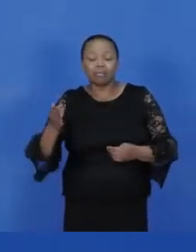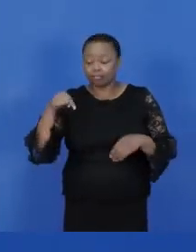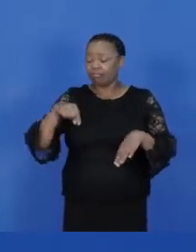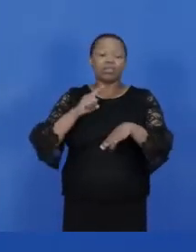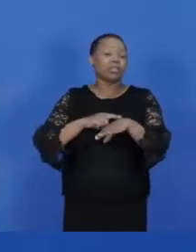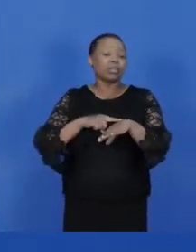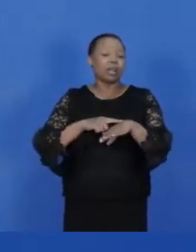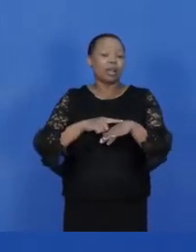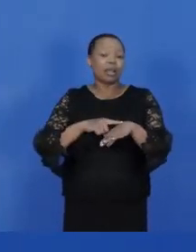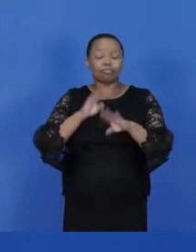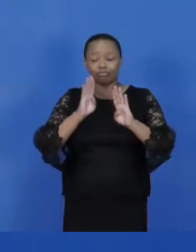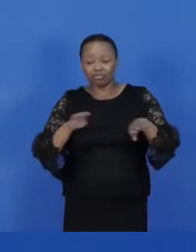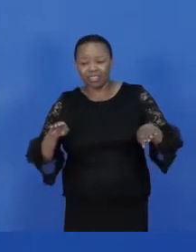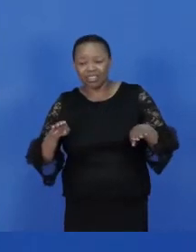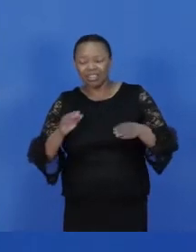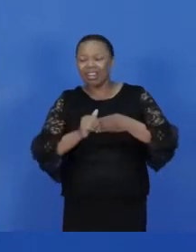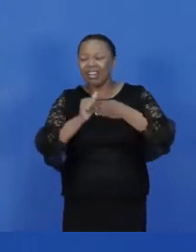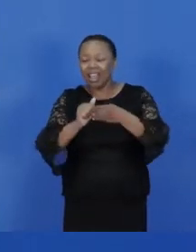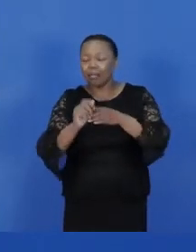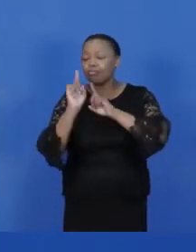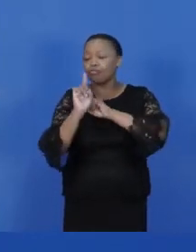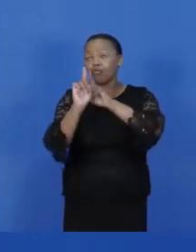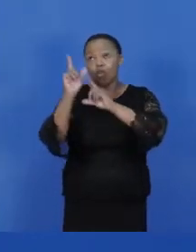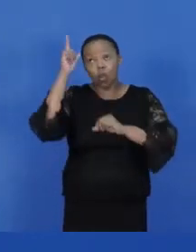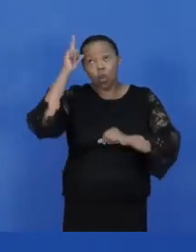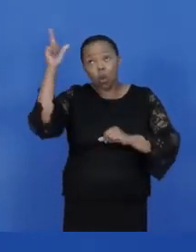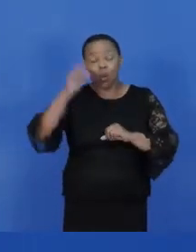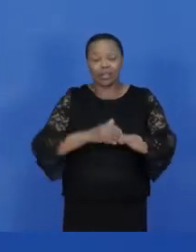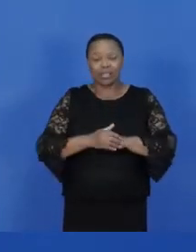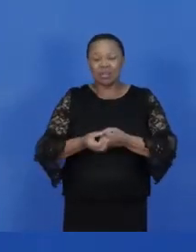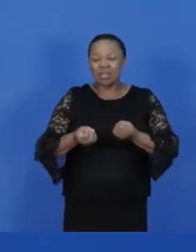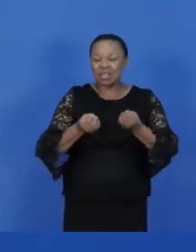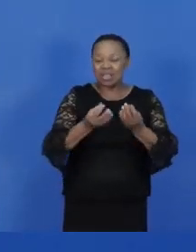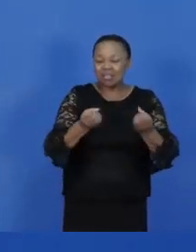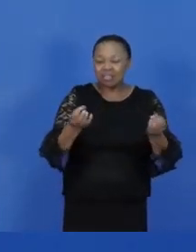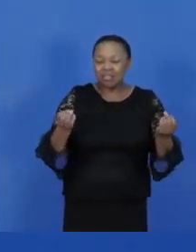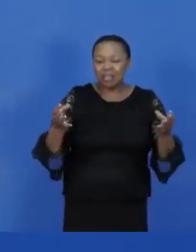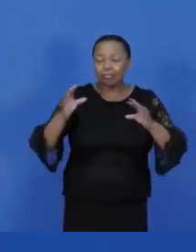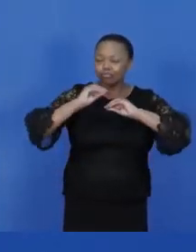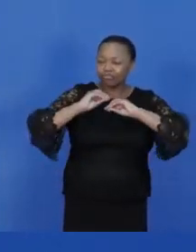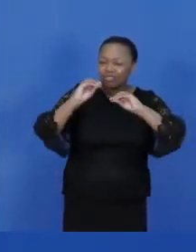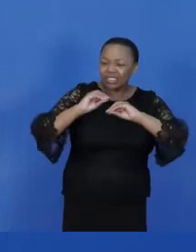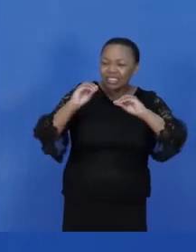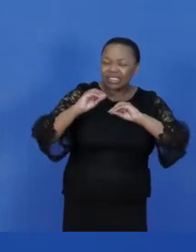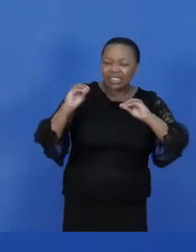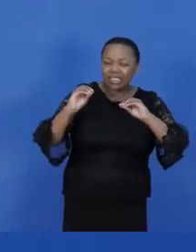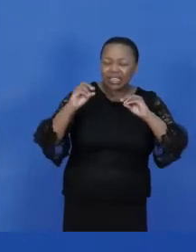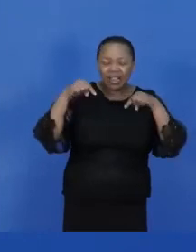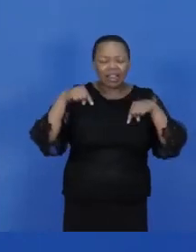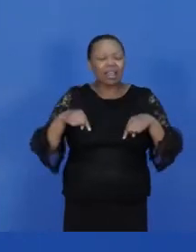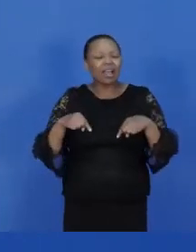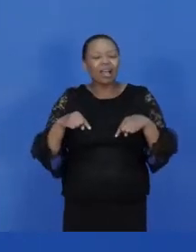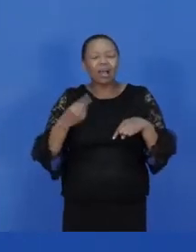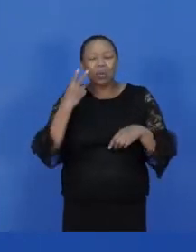even in this season, to be able to follow the ways of God and to give them perspective, to say, in the light of what is going on,